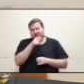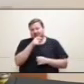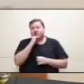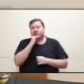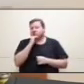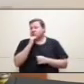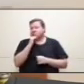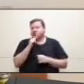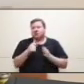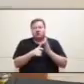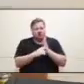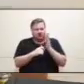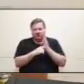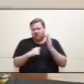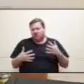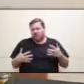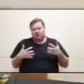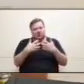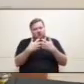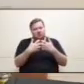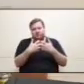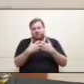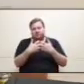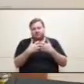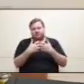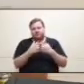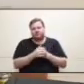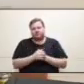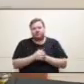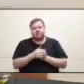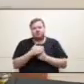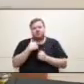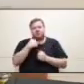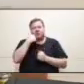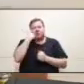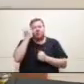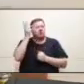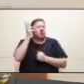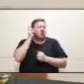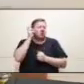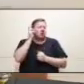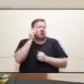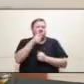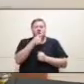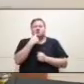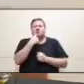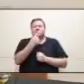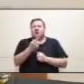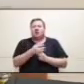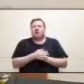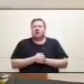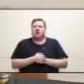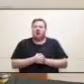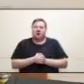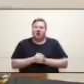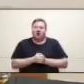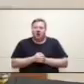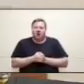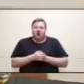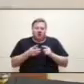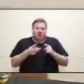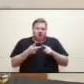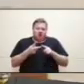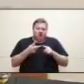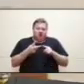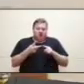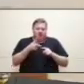compliant? I would like just to hear what is it that you are saying in relation to that. Then the